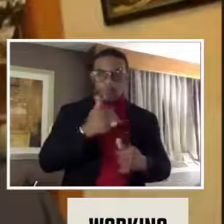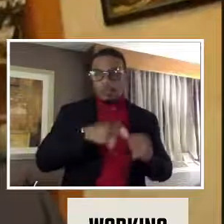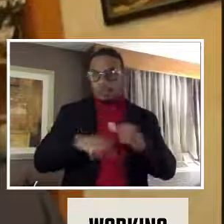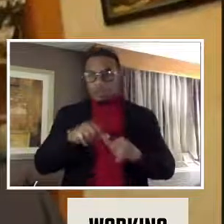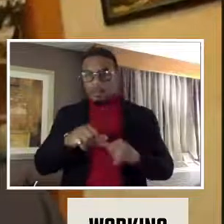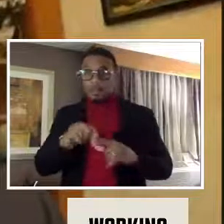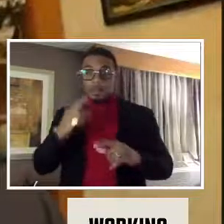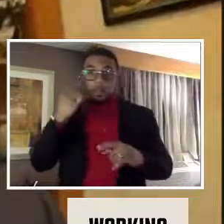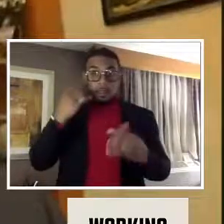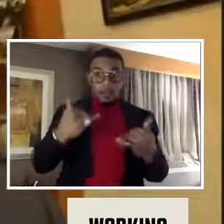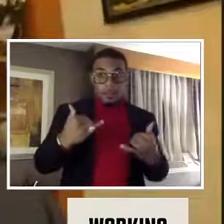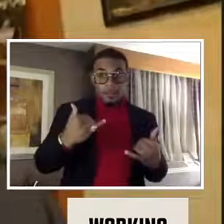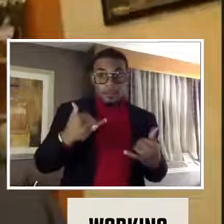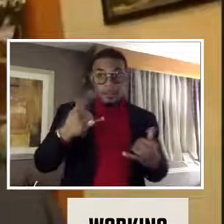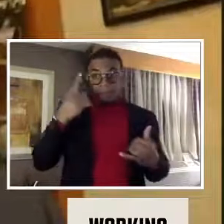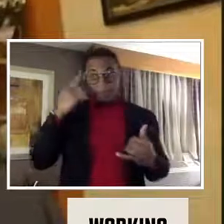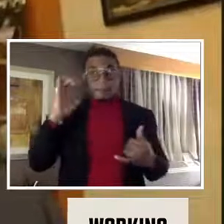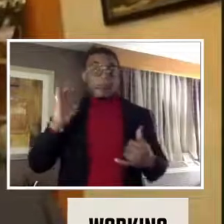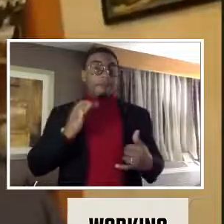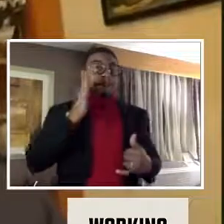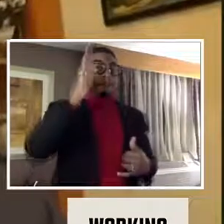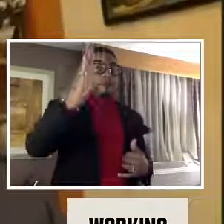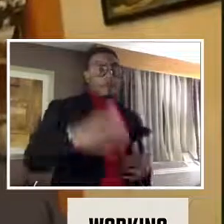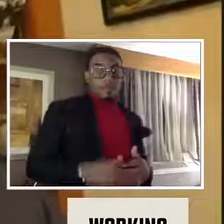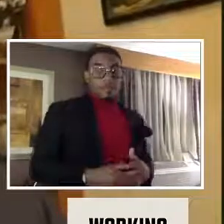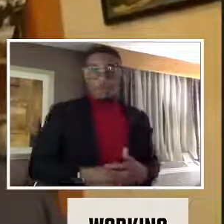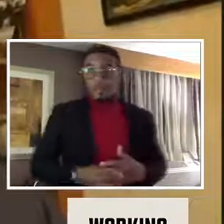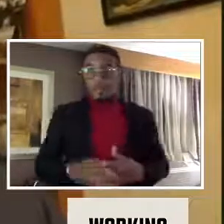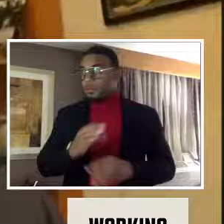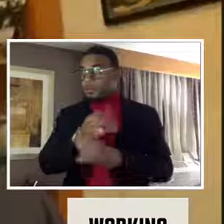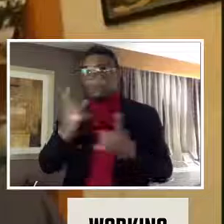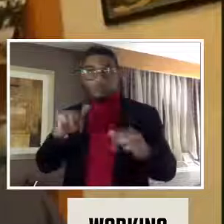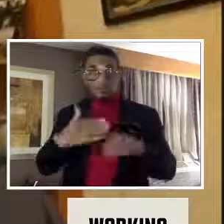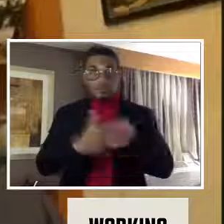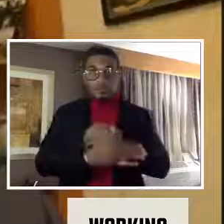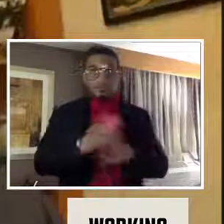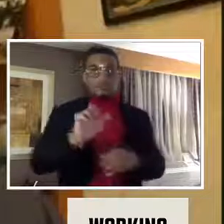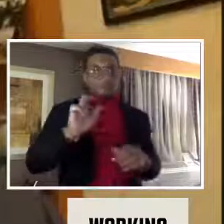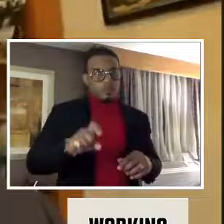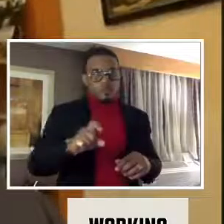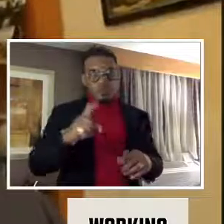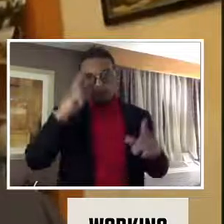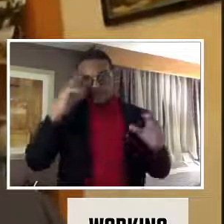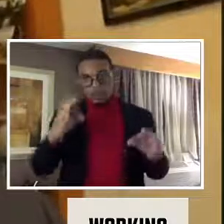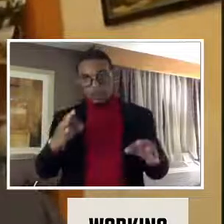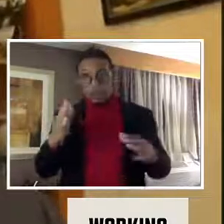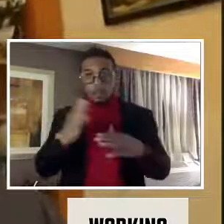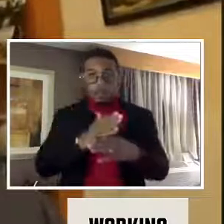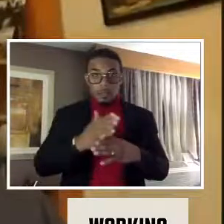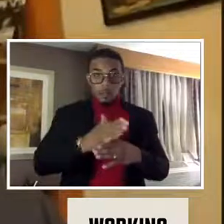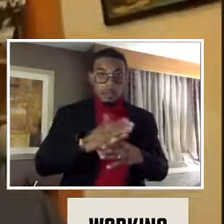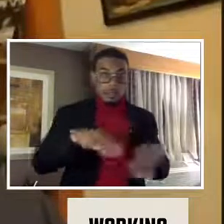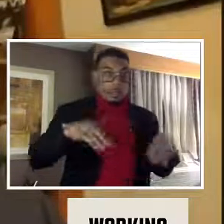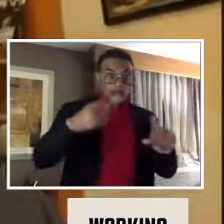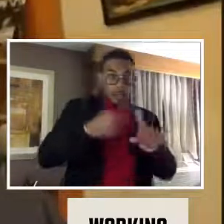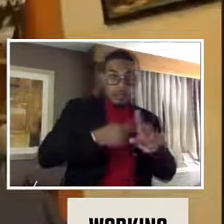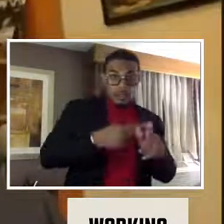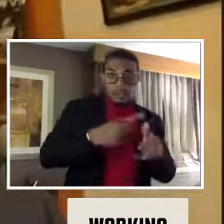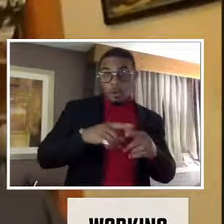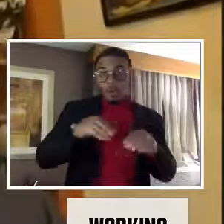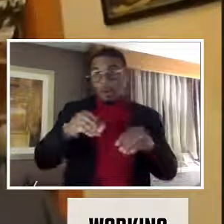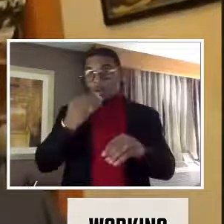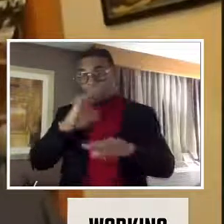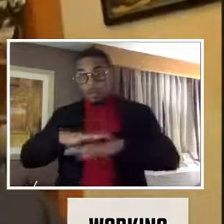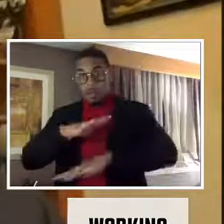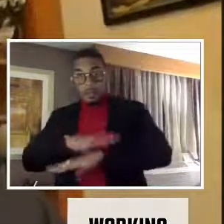other, and now and for our future. No one in this country should have to decide between paying rent or putting